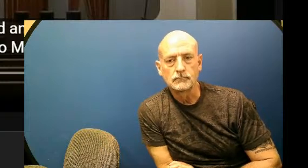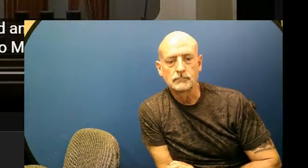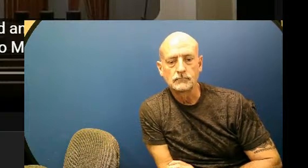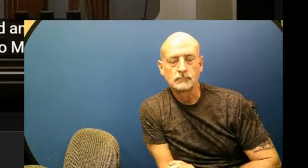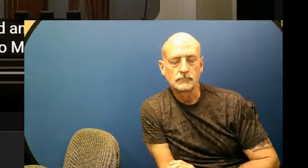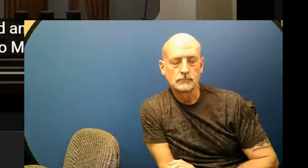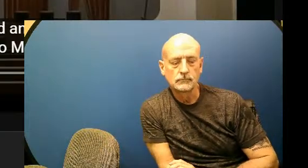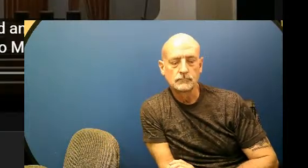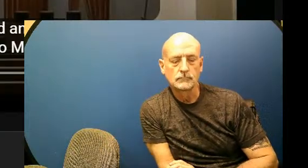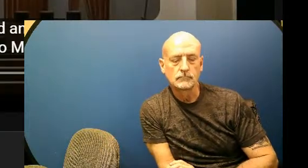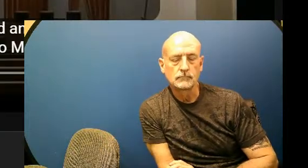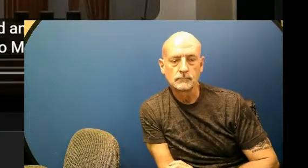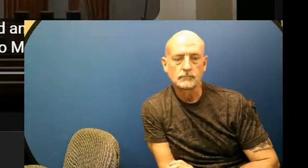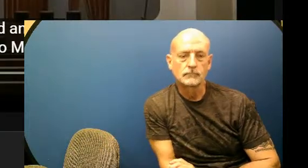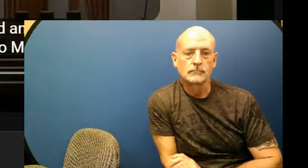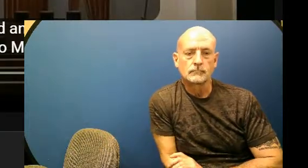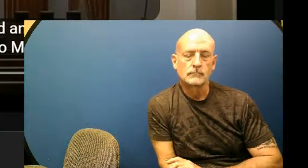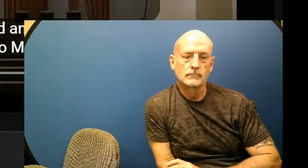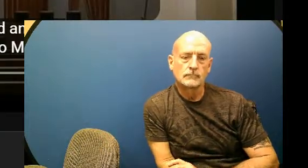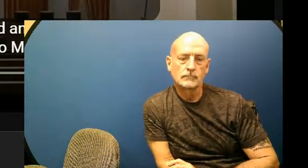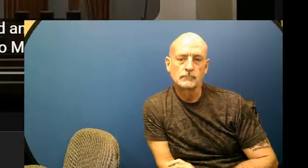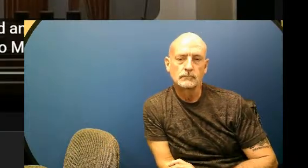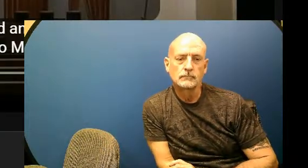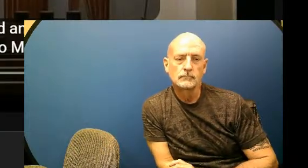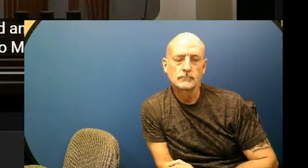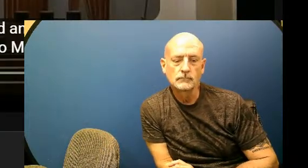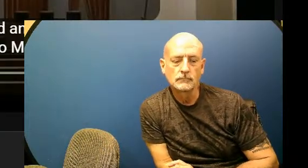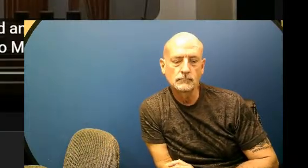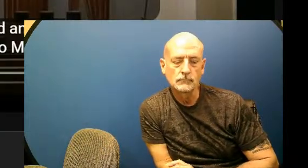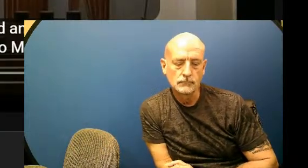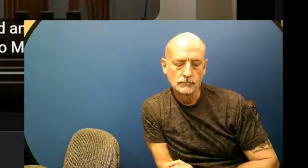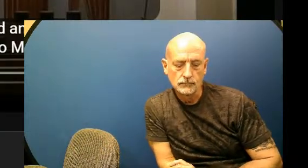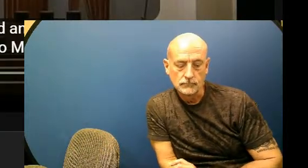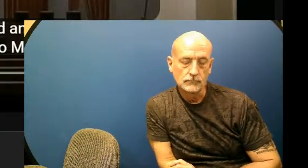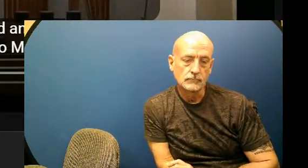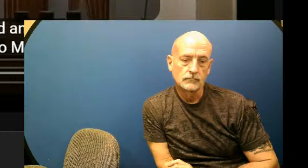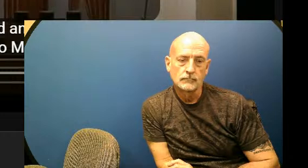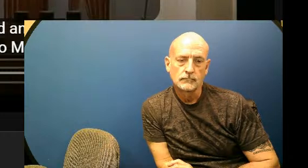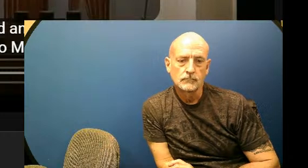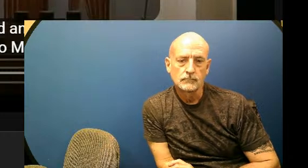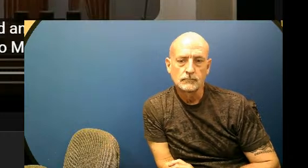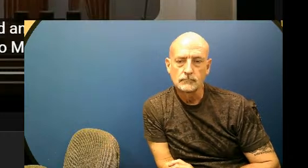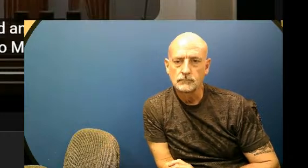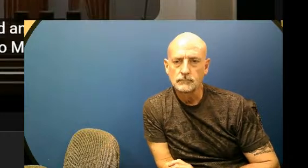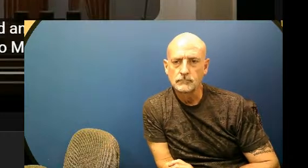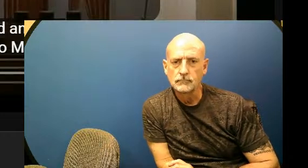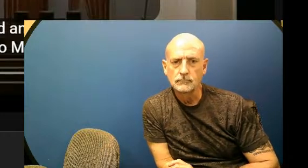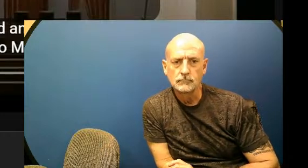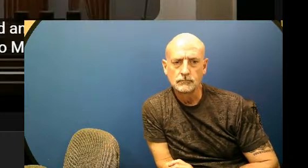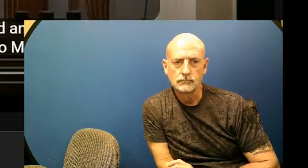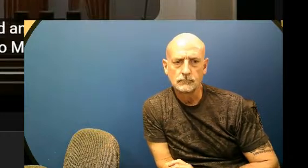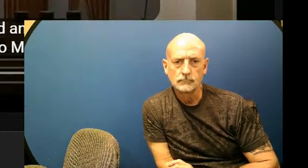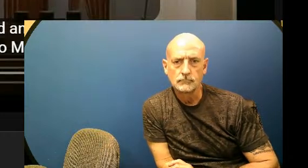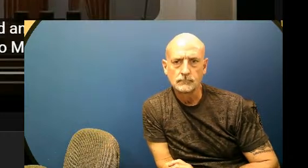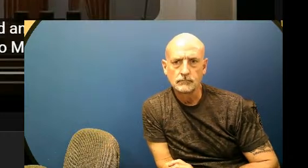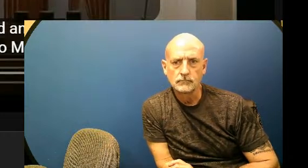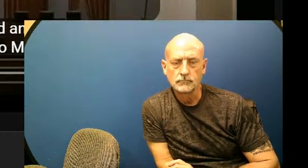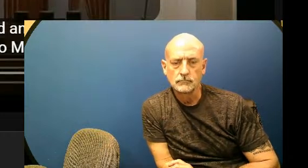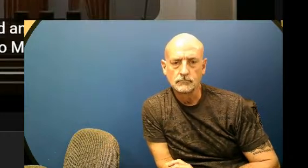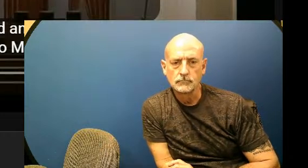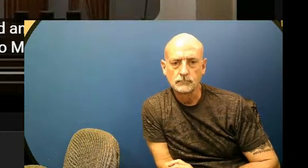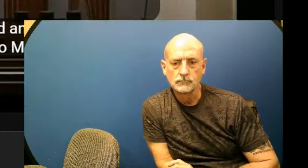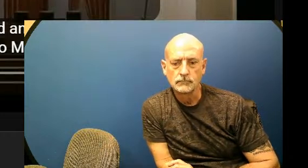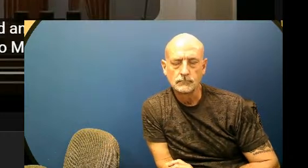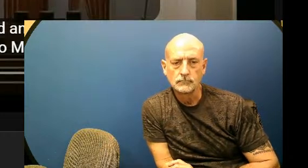TikTok, not ByteDance, but TikTok Incorporated and TikTok in the United States will, absent the divestiture, have